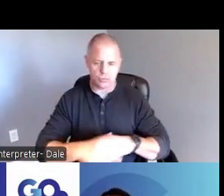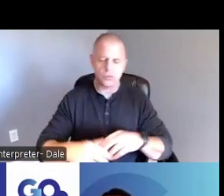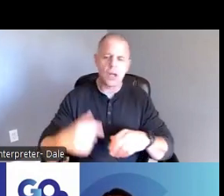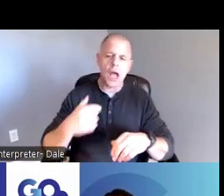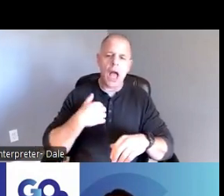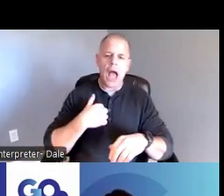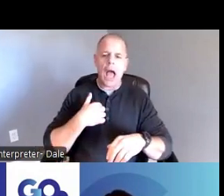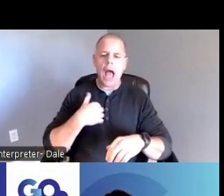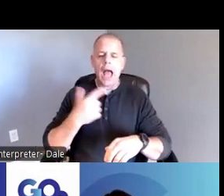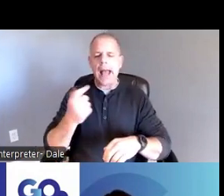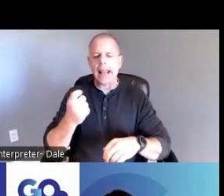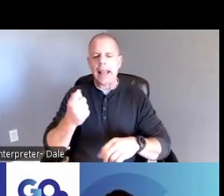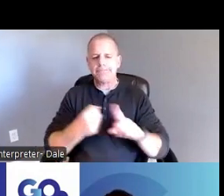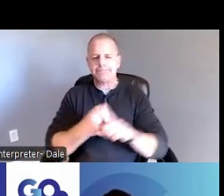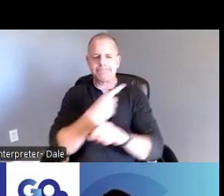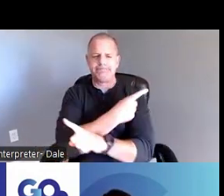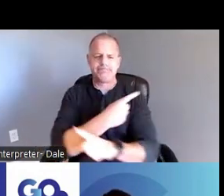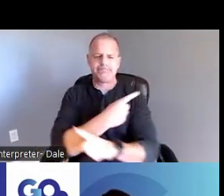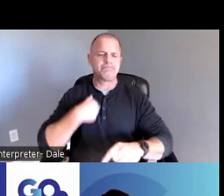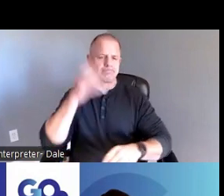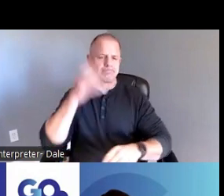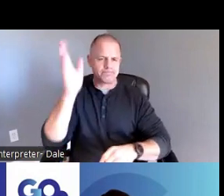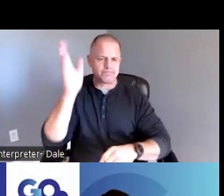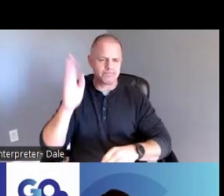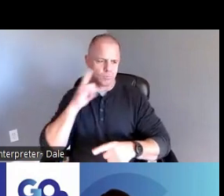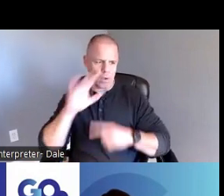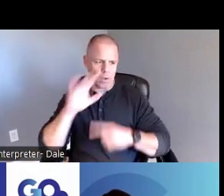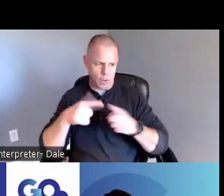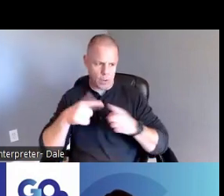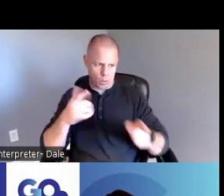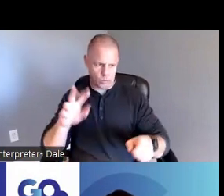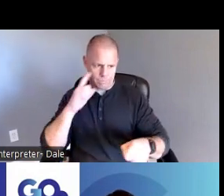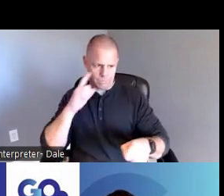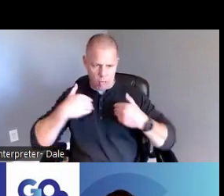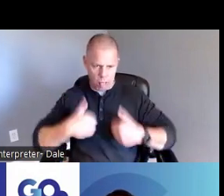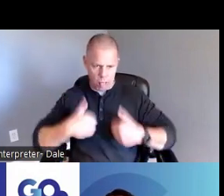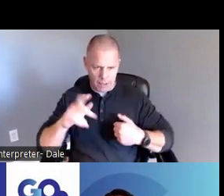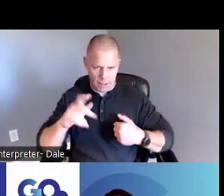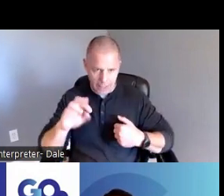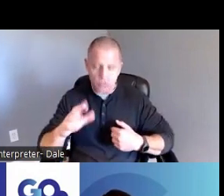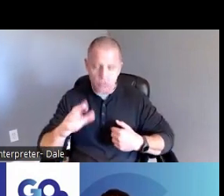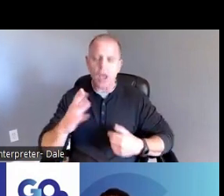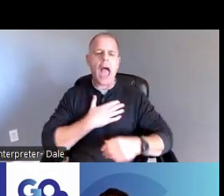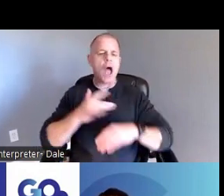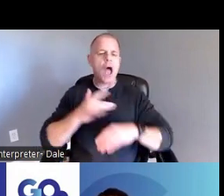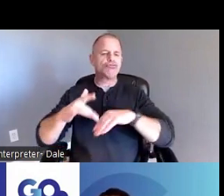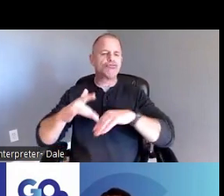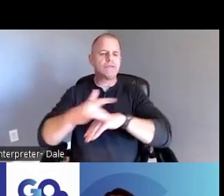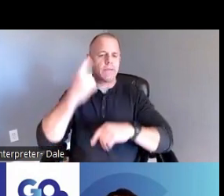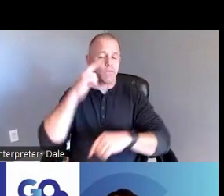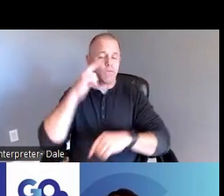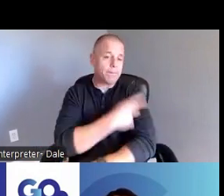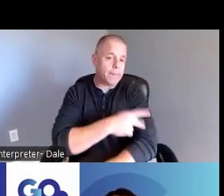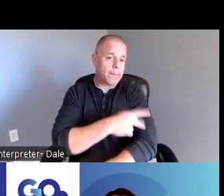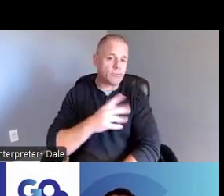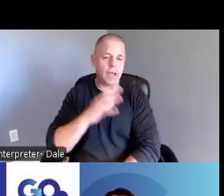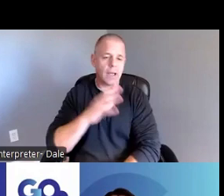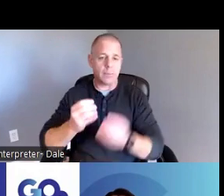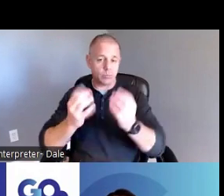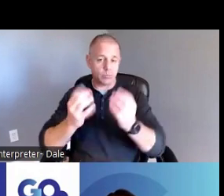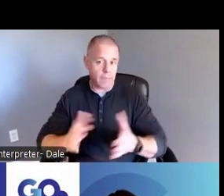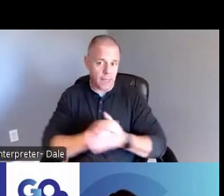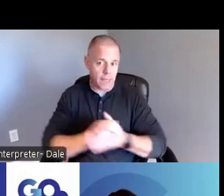switching gears a little bit and going to talk about Go-To for Lung Cancer and some of the resources we have for both patients and providers.